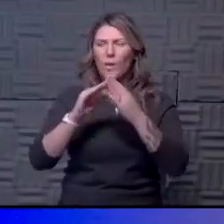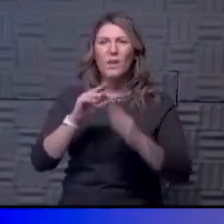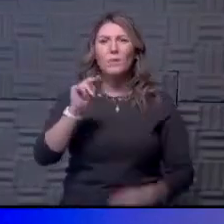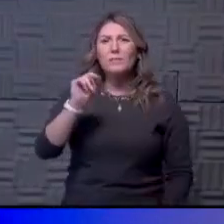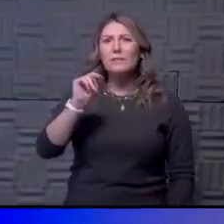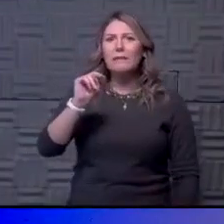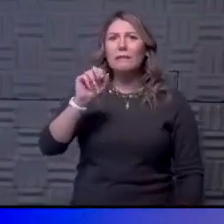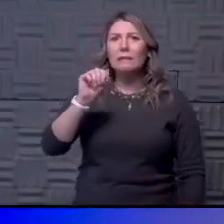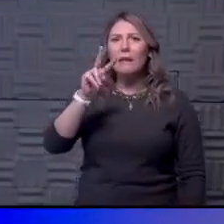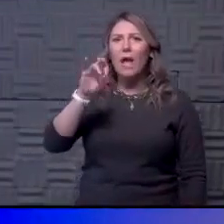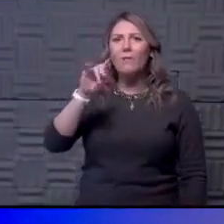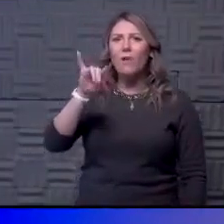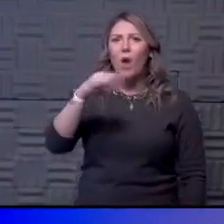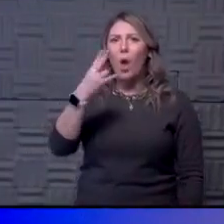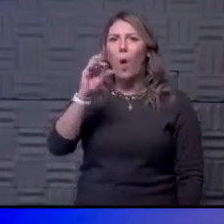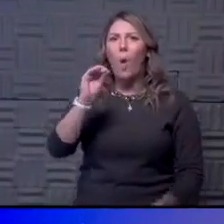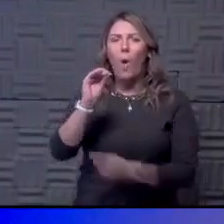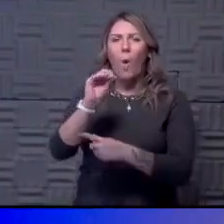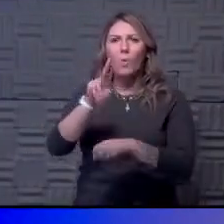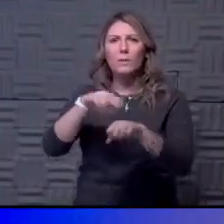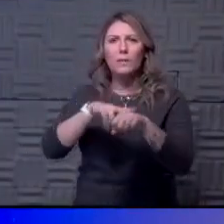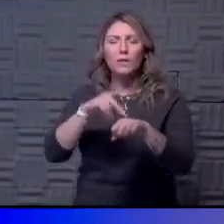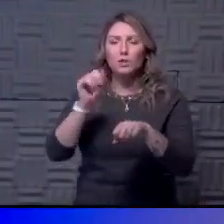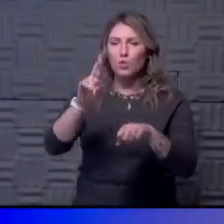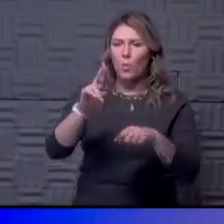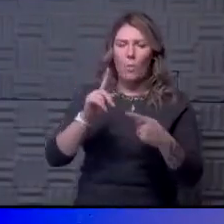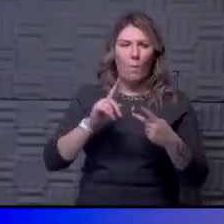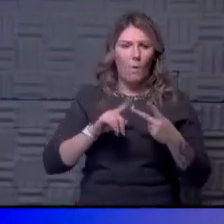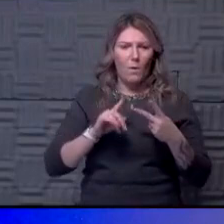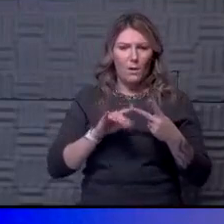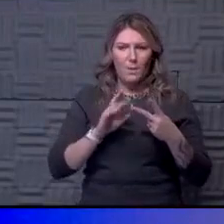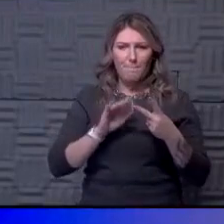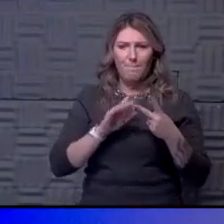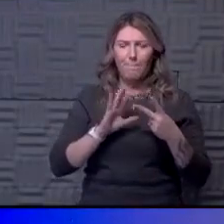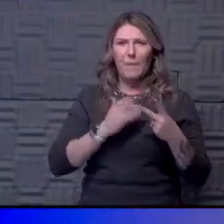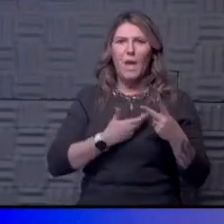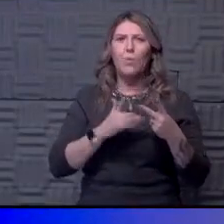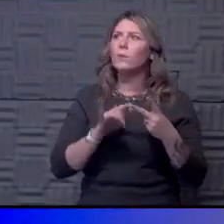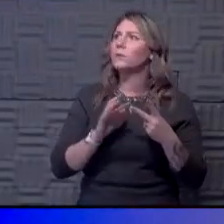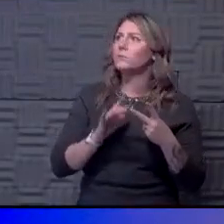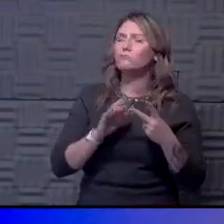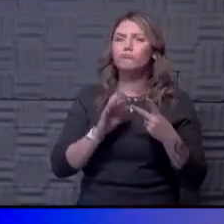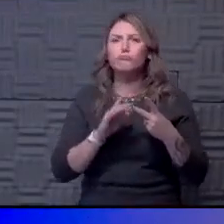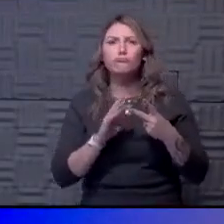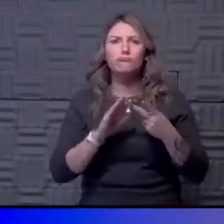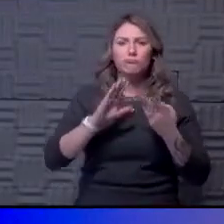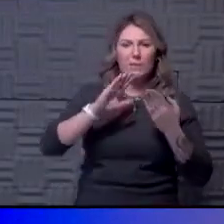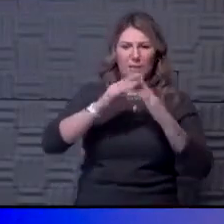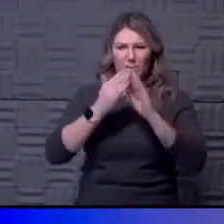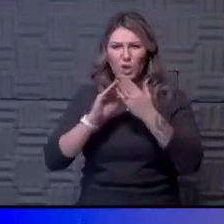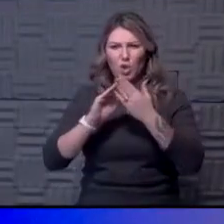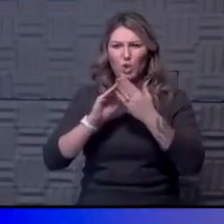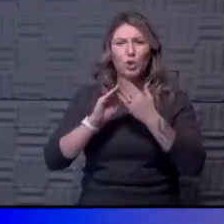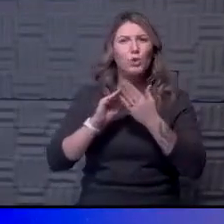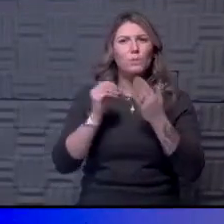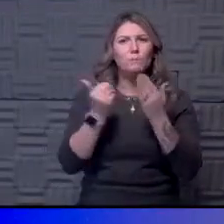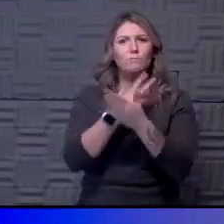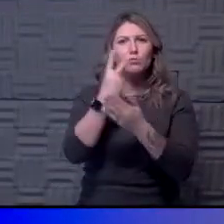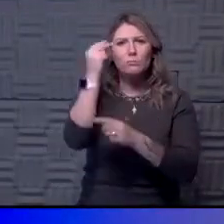Navajo Nation, or at least one of our communities, I believe in New Mexico, that was